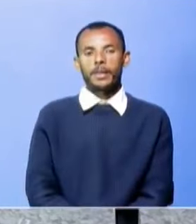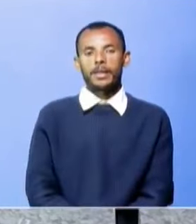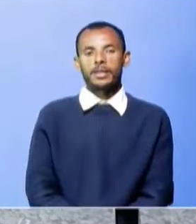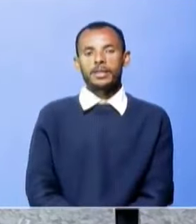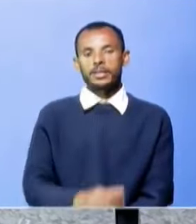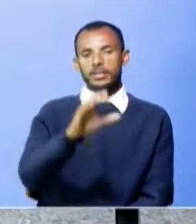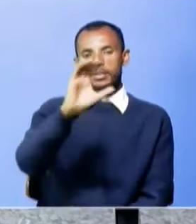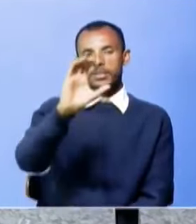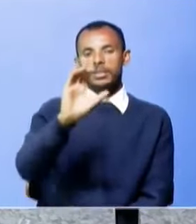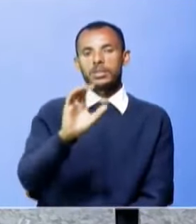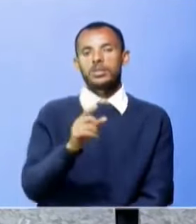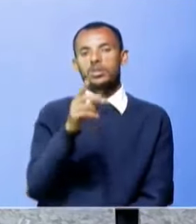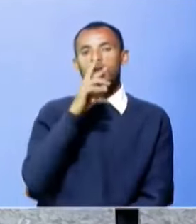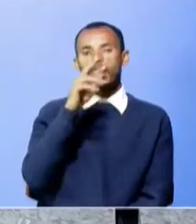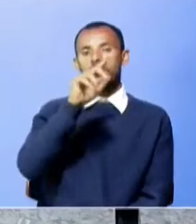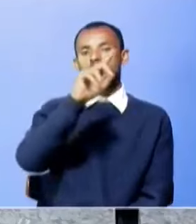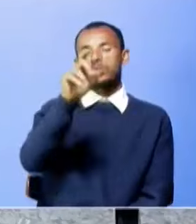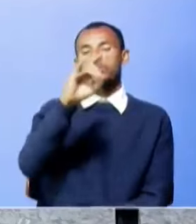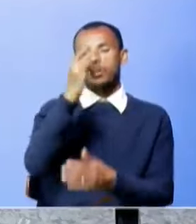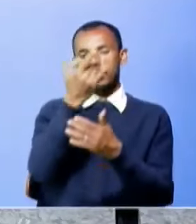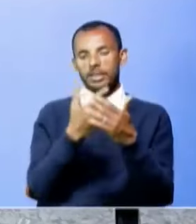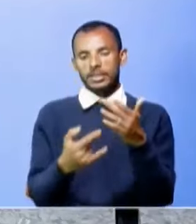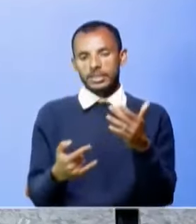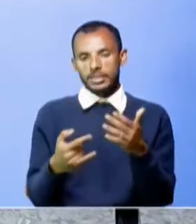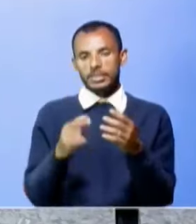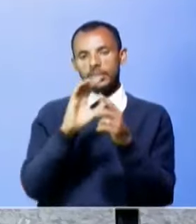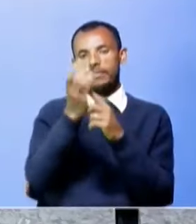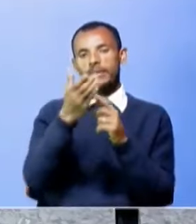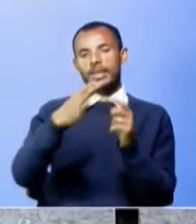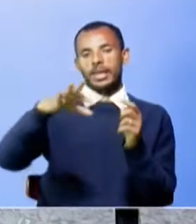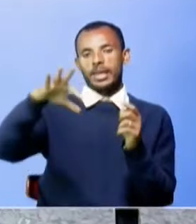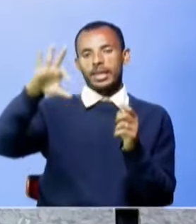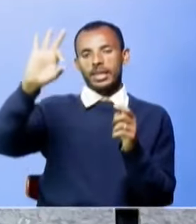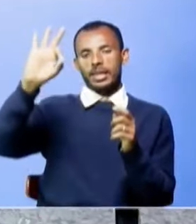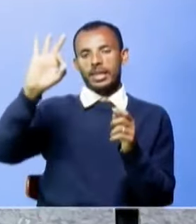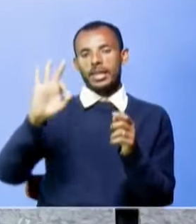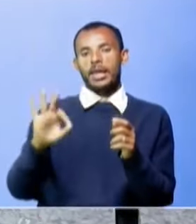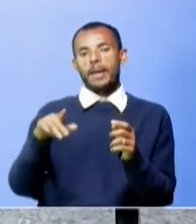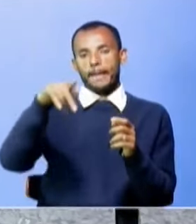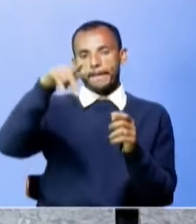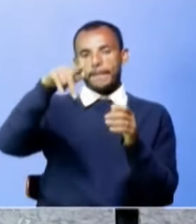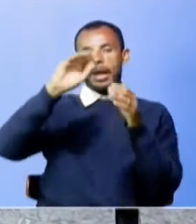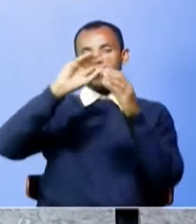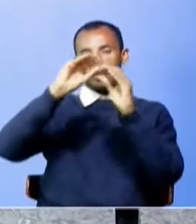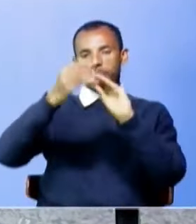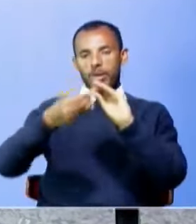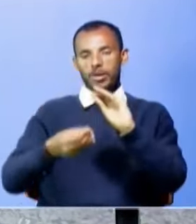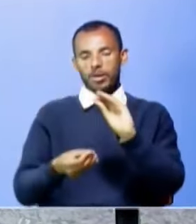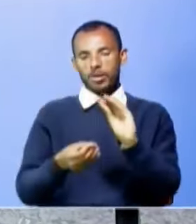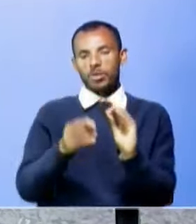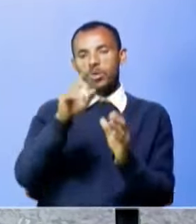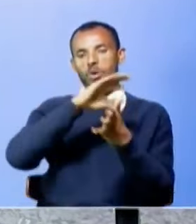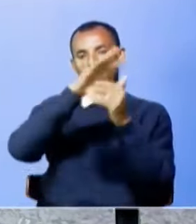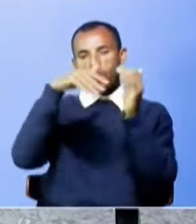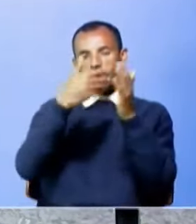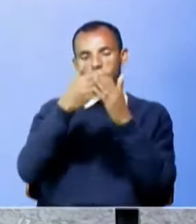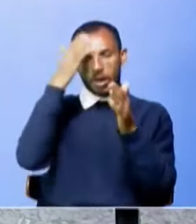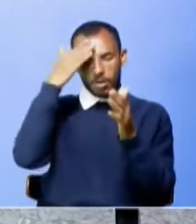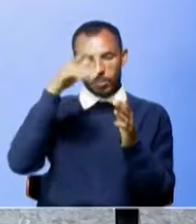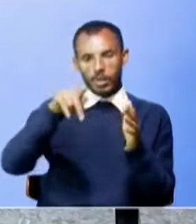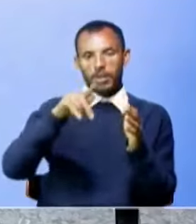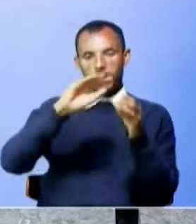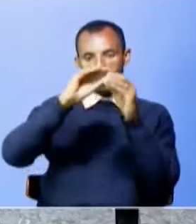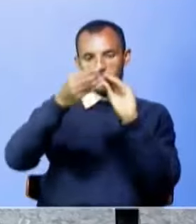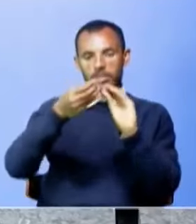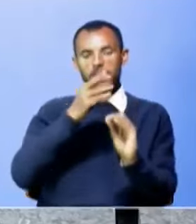in C, you are asked to list out the events of getting prime numbers. So you all know that prime